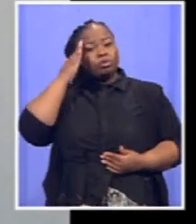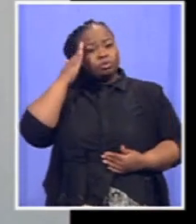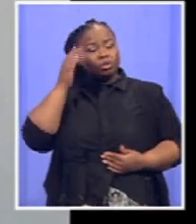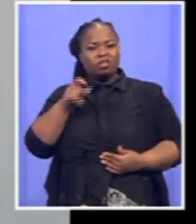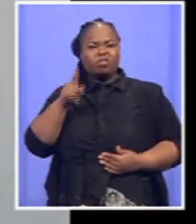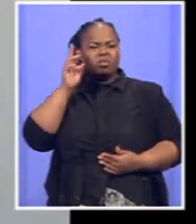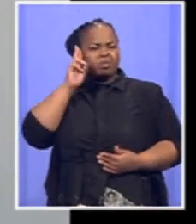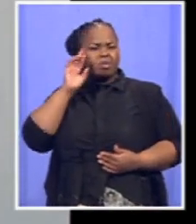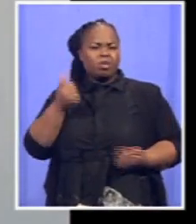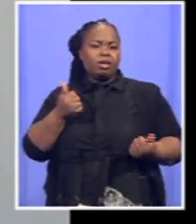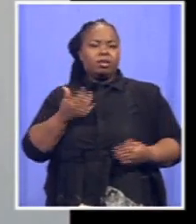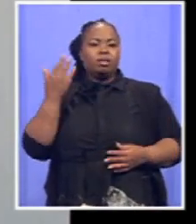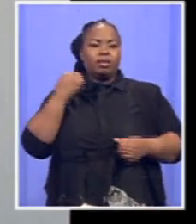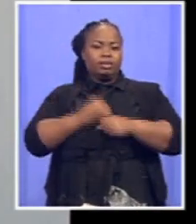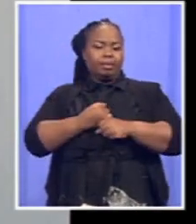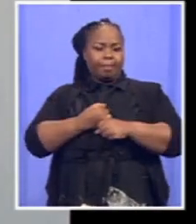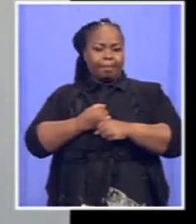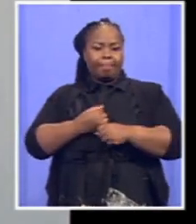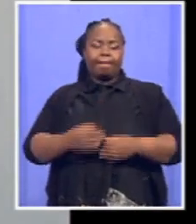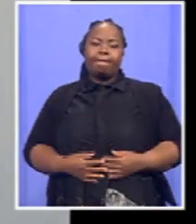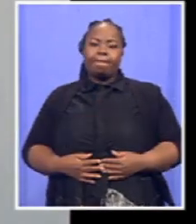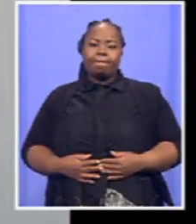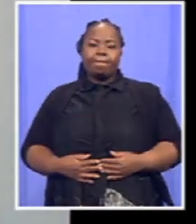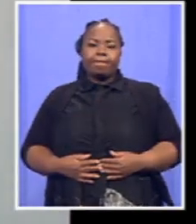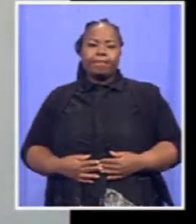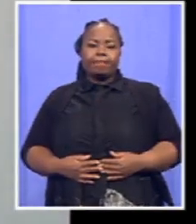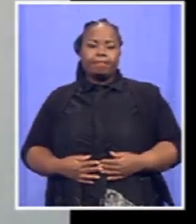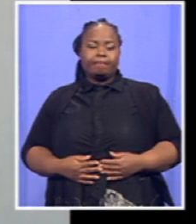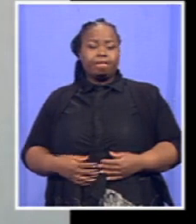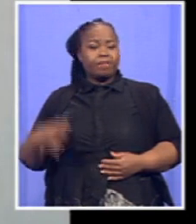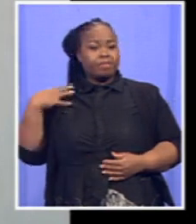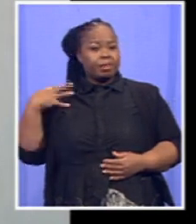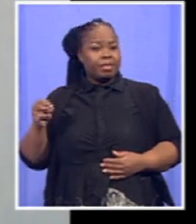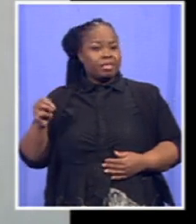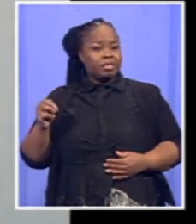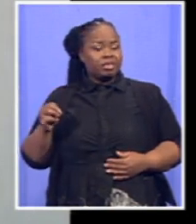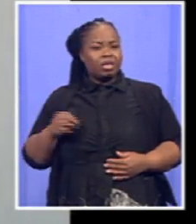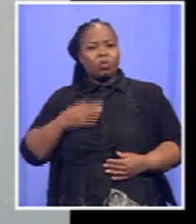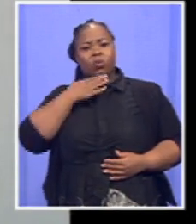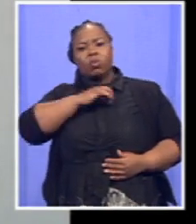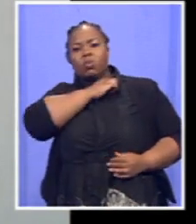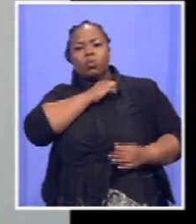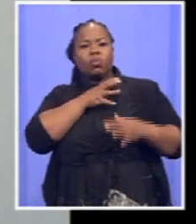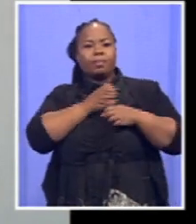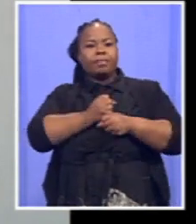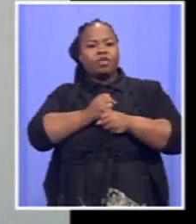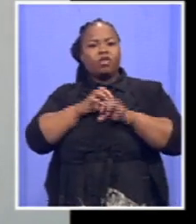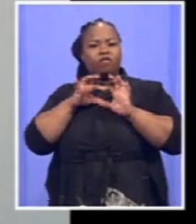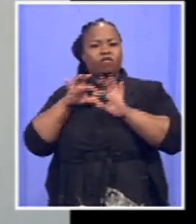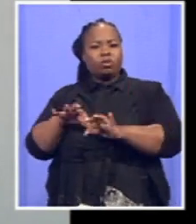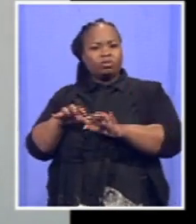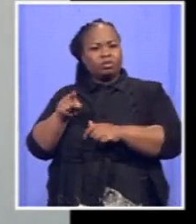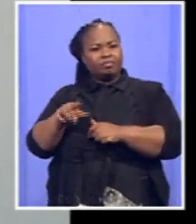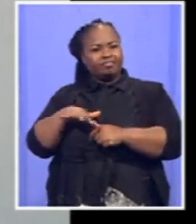can remember, last year there was the minister was held in hostage by some military